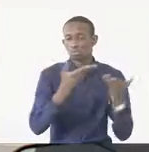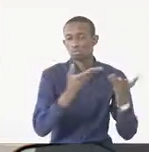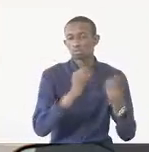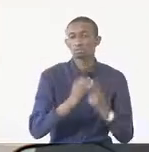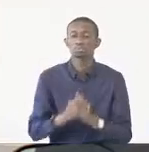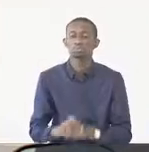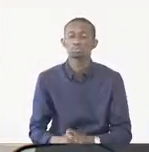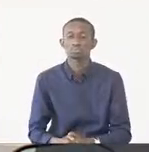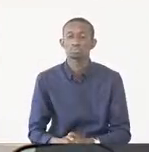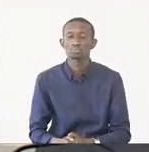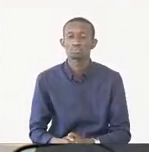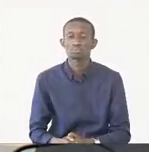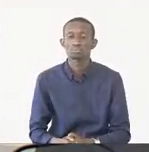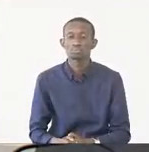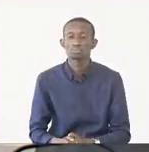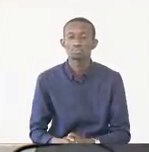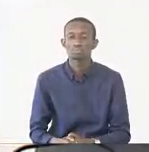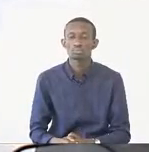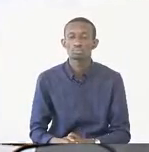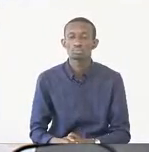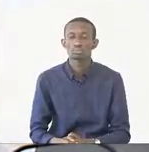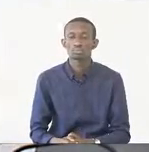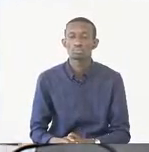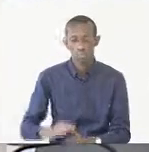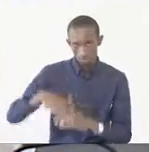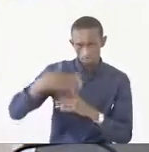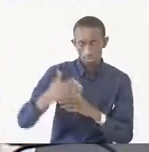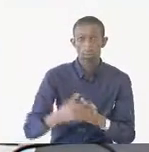velocity along the y-axis. Then that is 0. But then